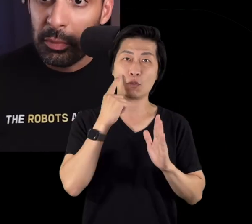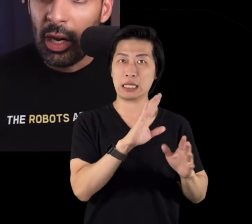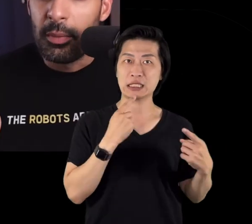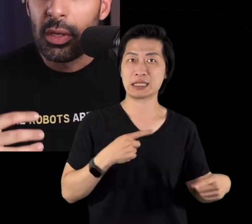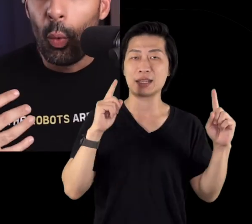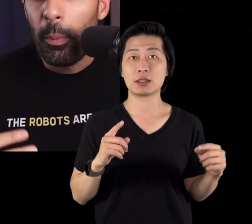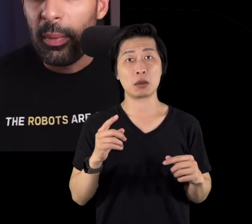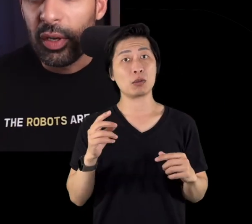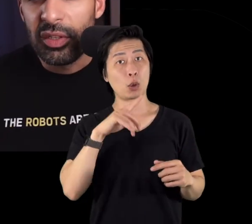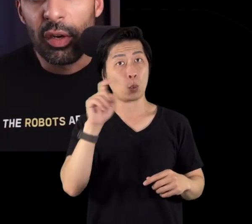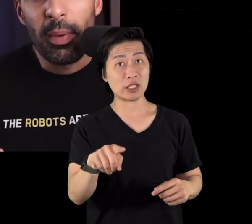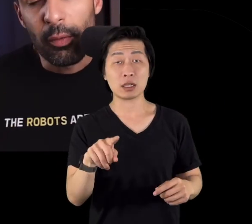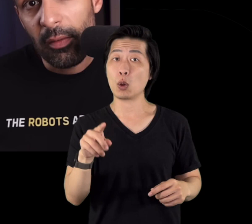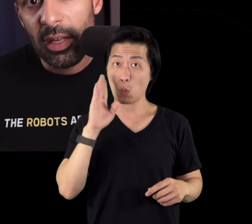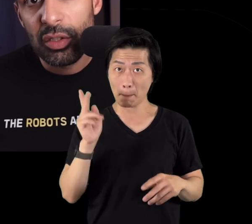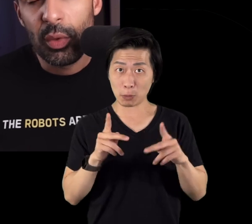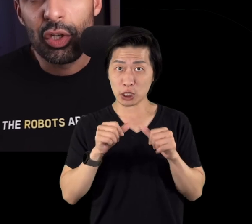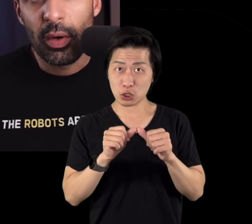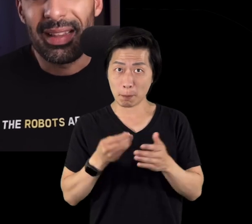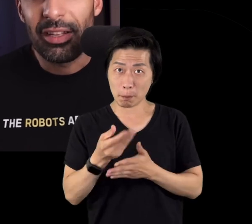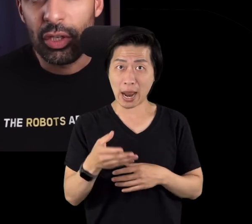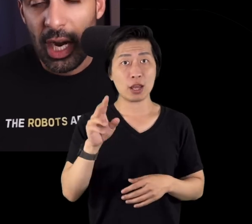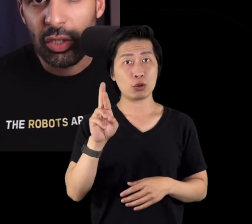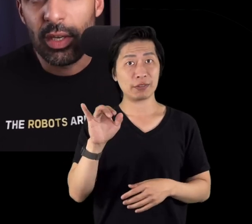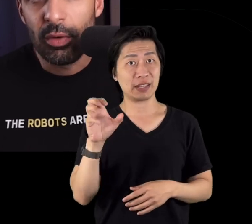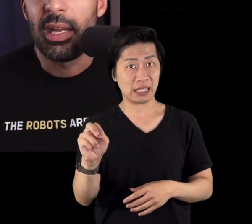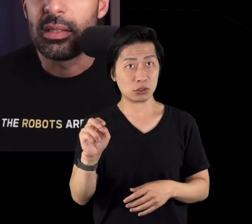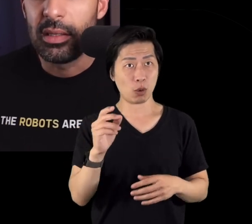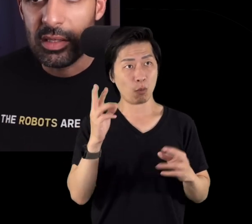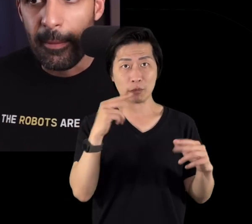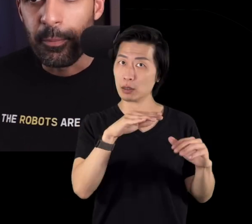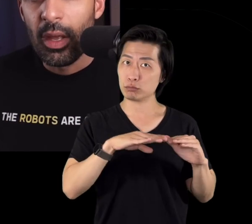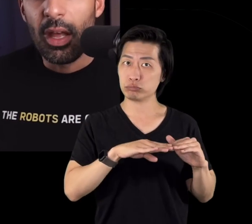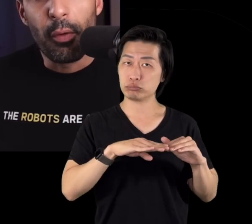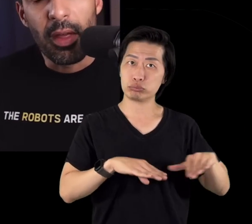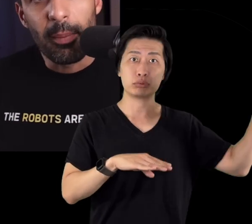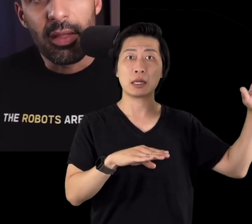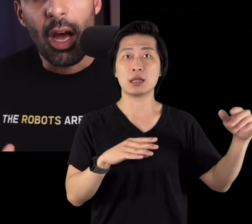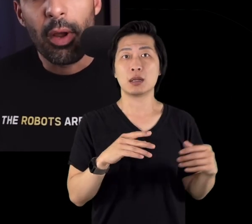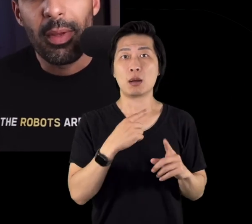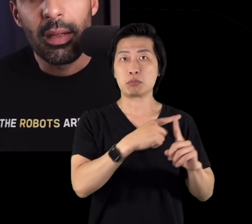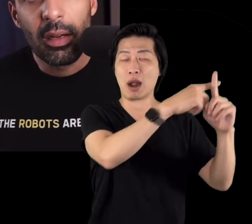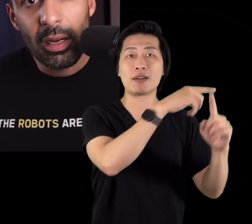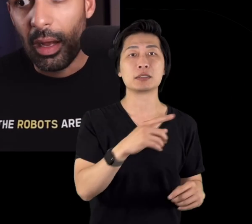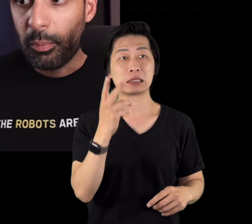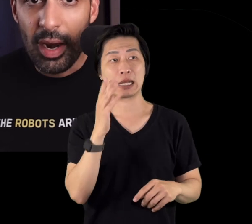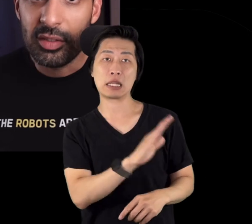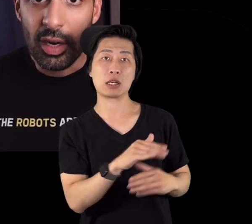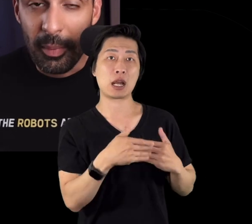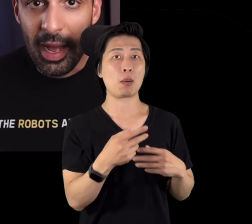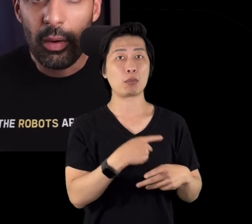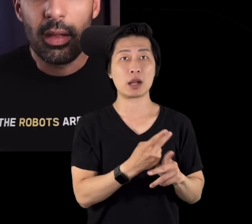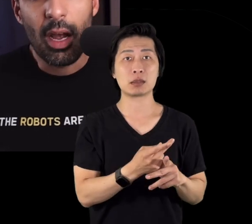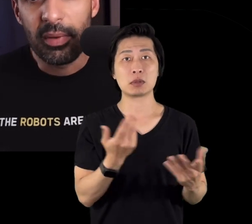the question becomes, will people continue to buy Rivians to ensure that that trajectory remains the same? If we think about the upcoming products